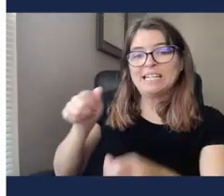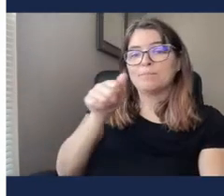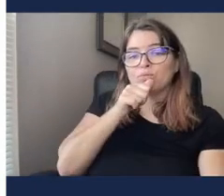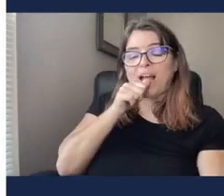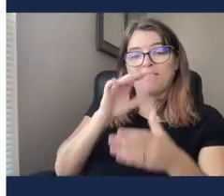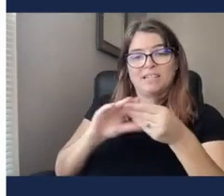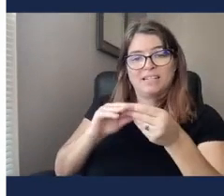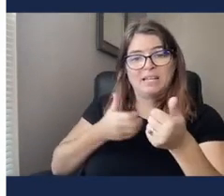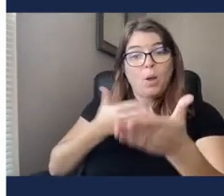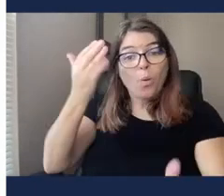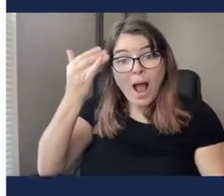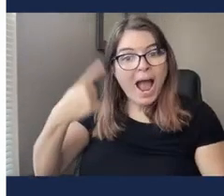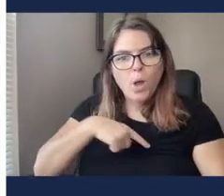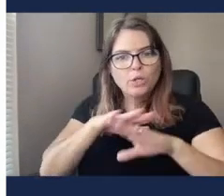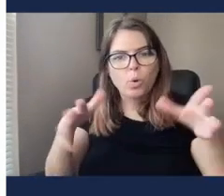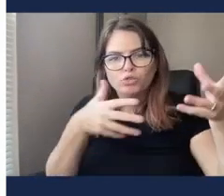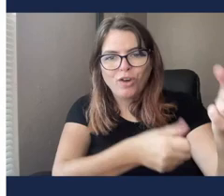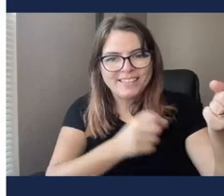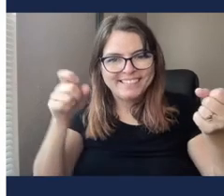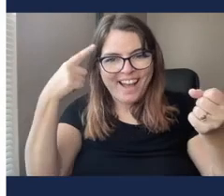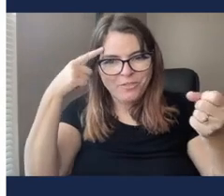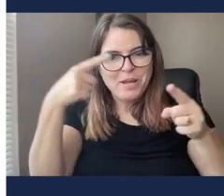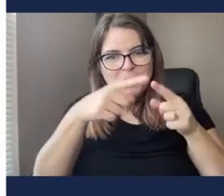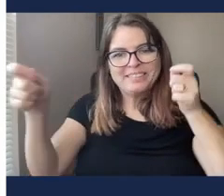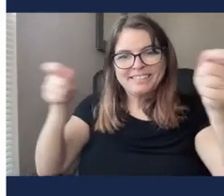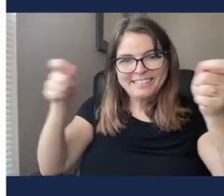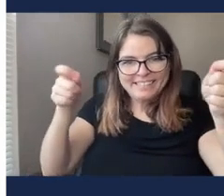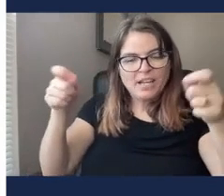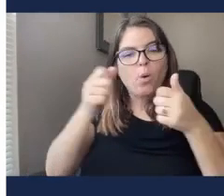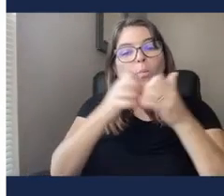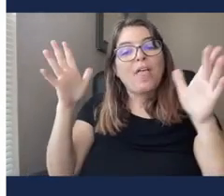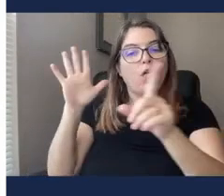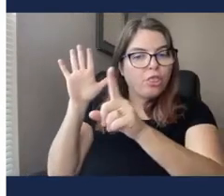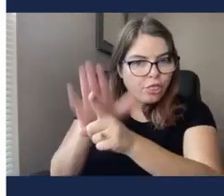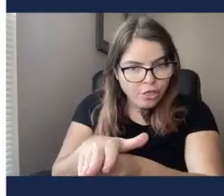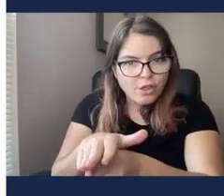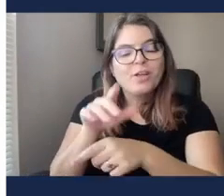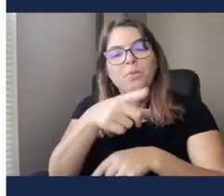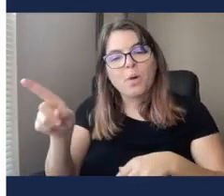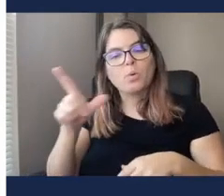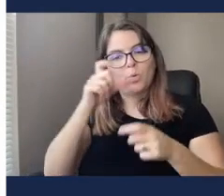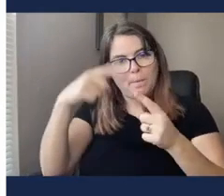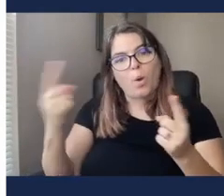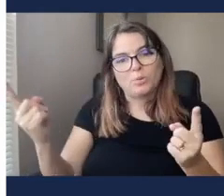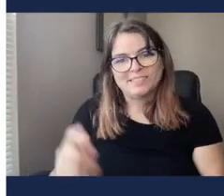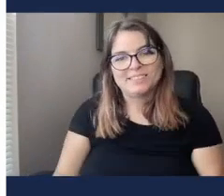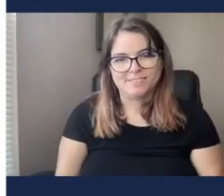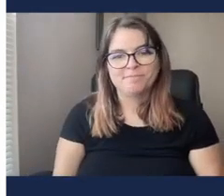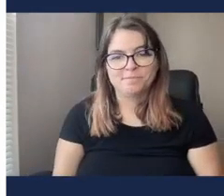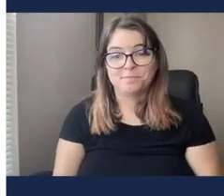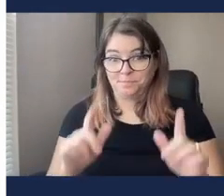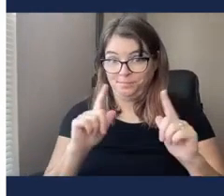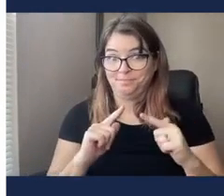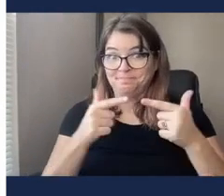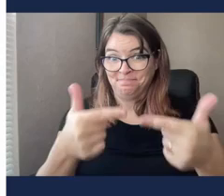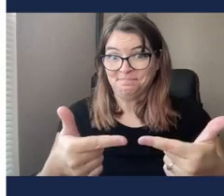we don't trust the government to regulate speech without squelching those who oppose it. So this